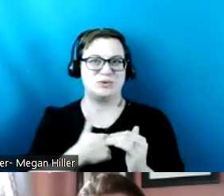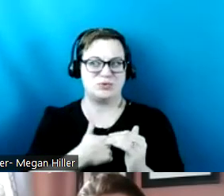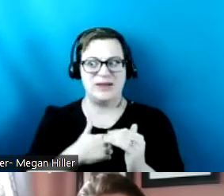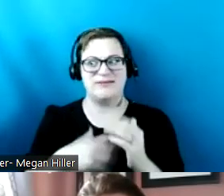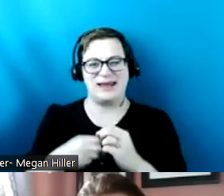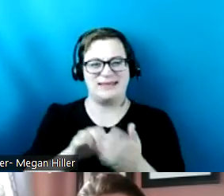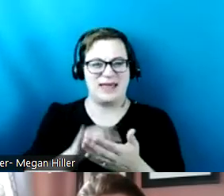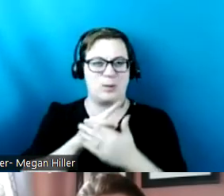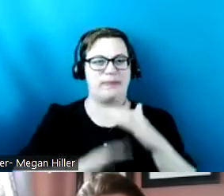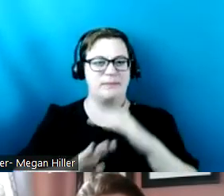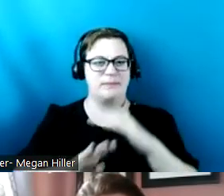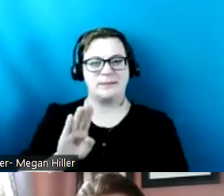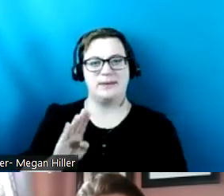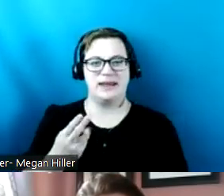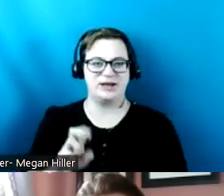BHA.